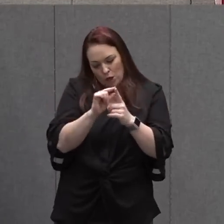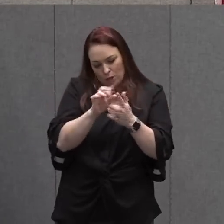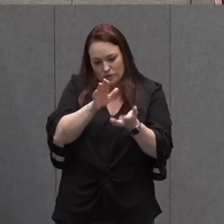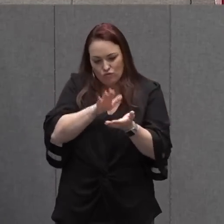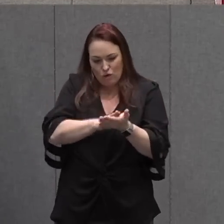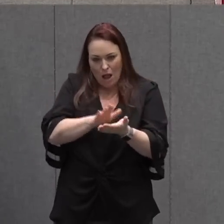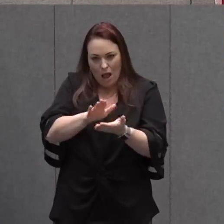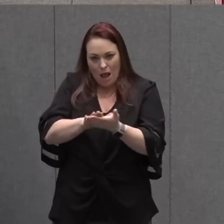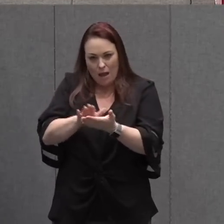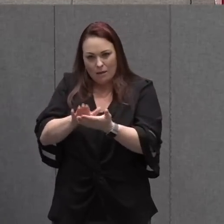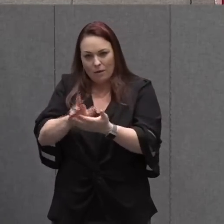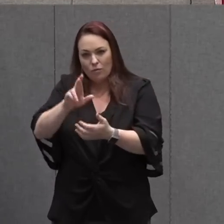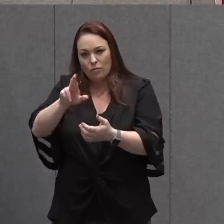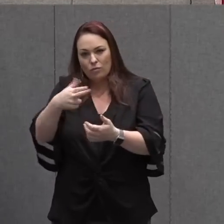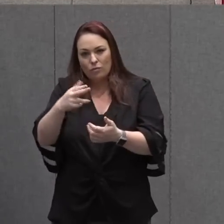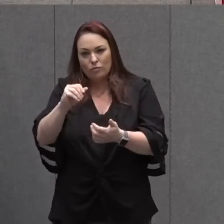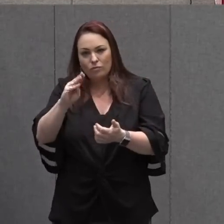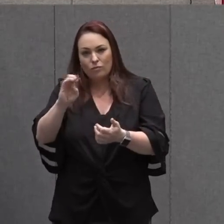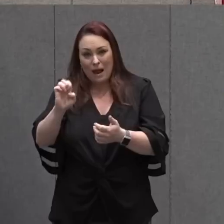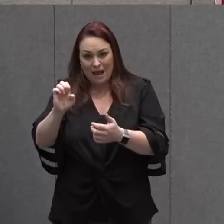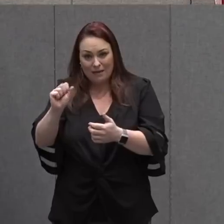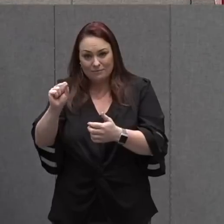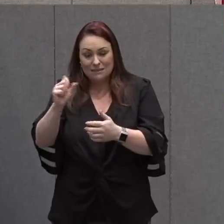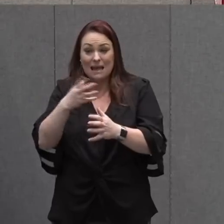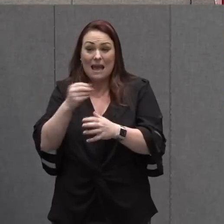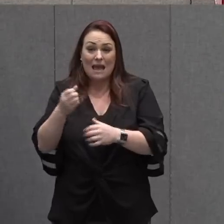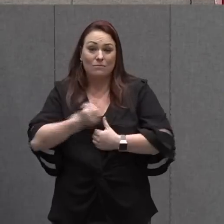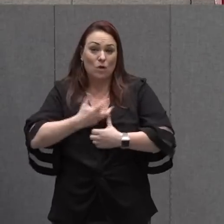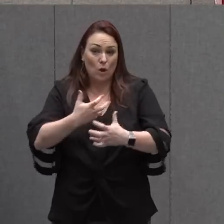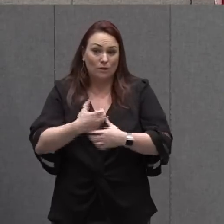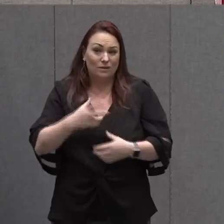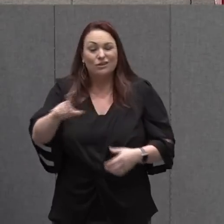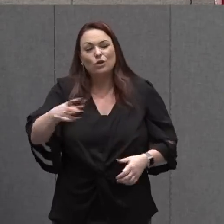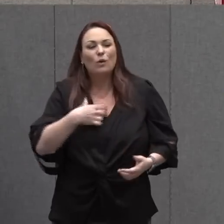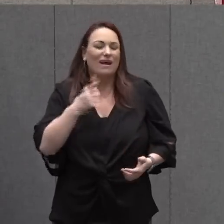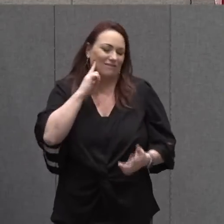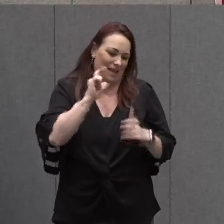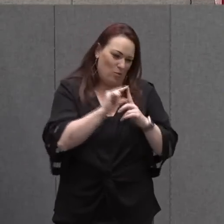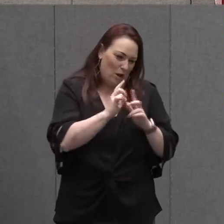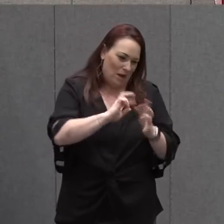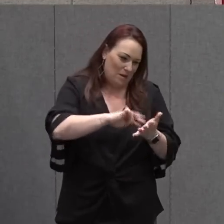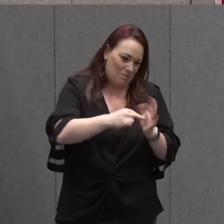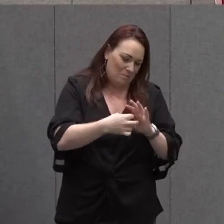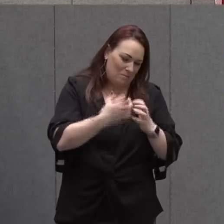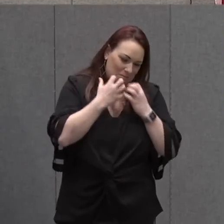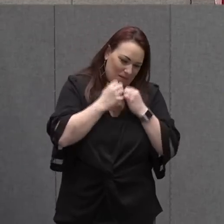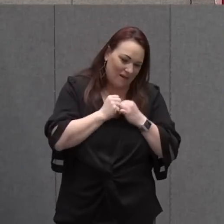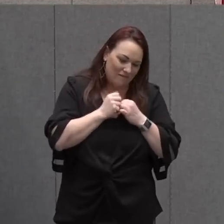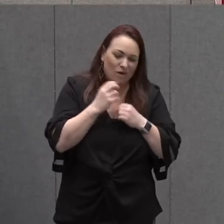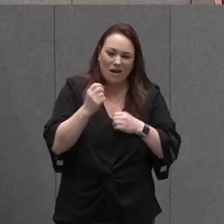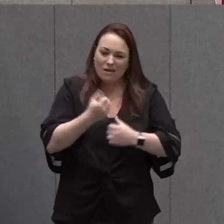poems. Yeah, you have meaningful and poems in the same sentence? Still nothing?